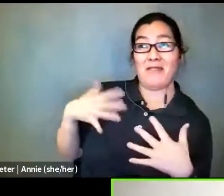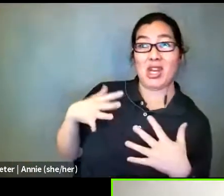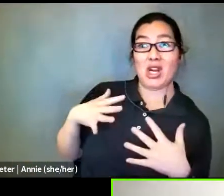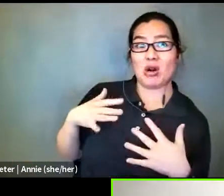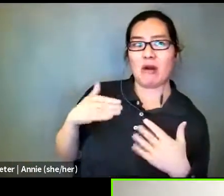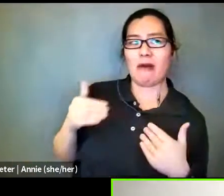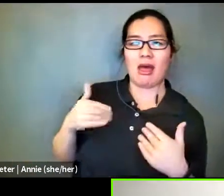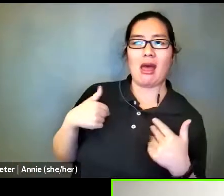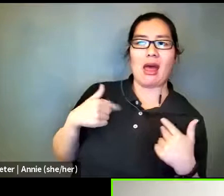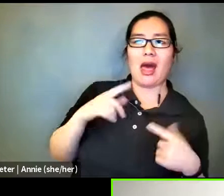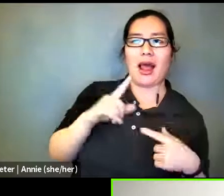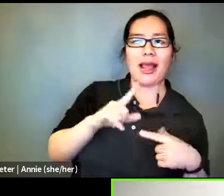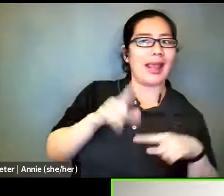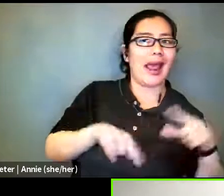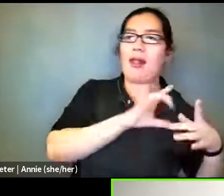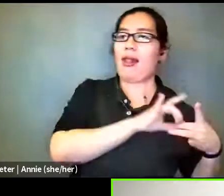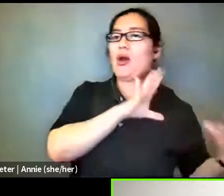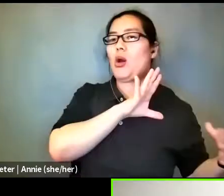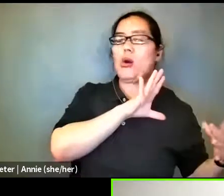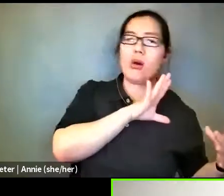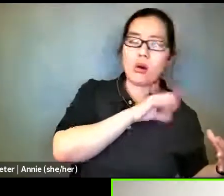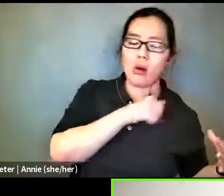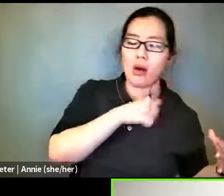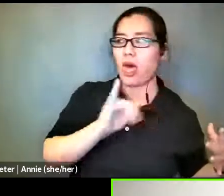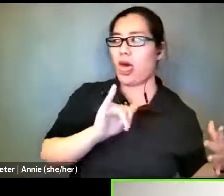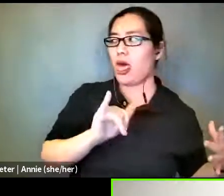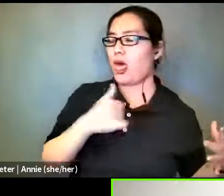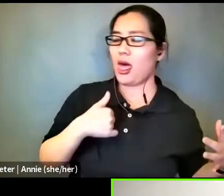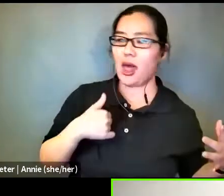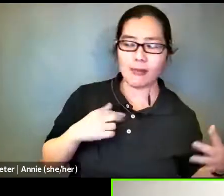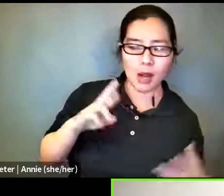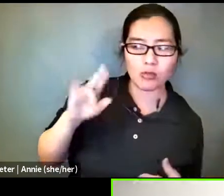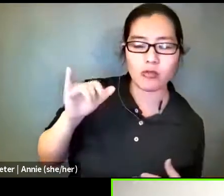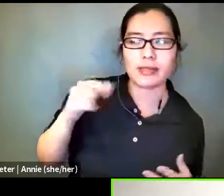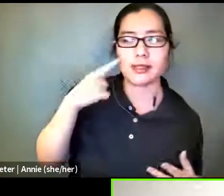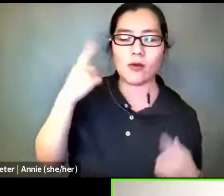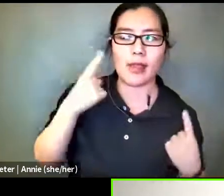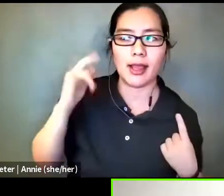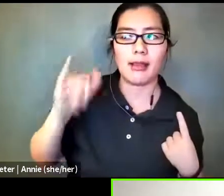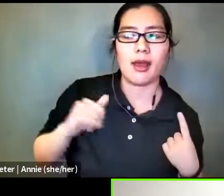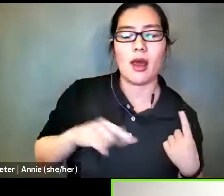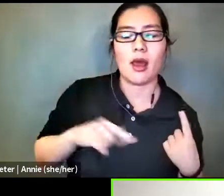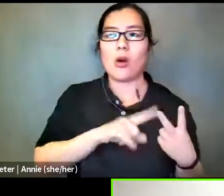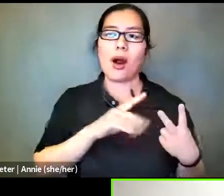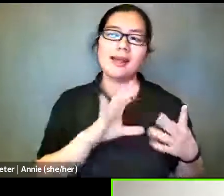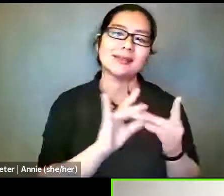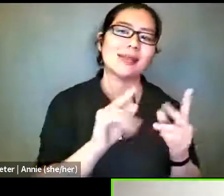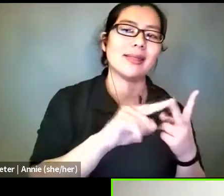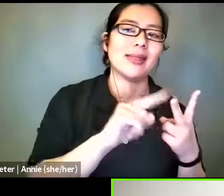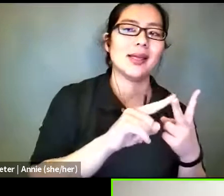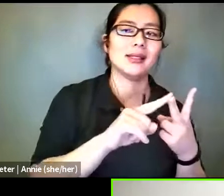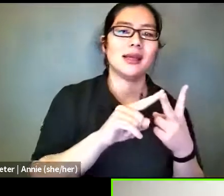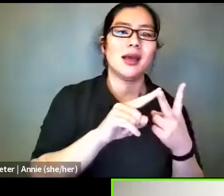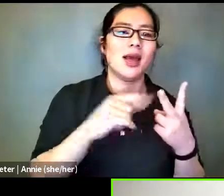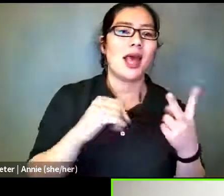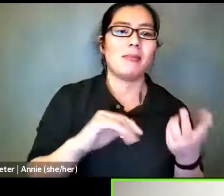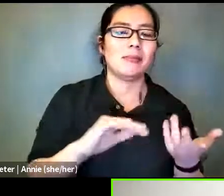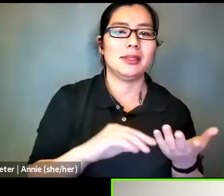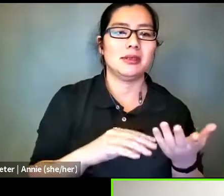fear of, am I racist for thinking this, or am I racist for saying this, or I said this thing and I can never come back from it,